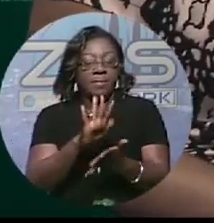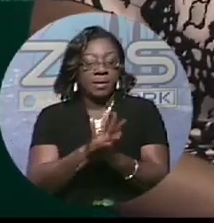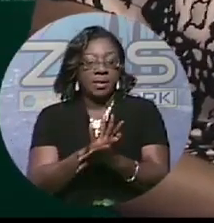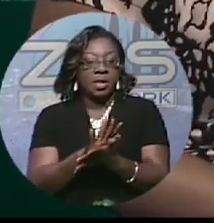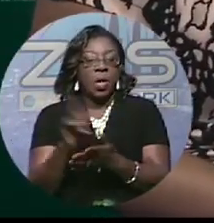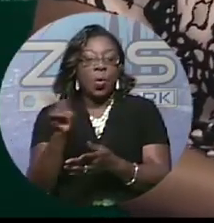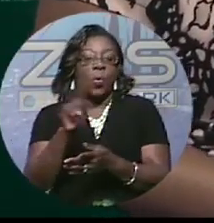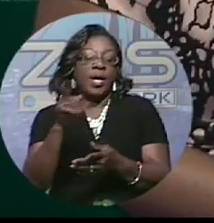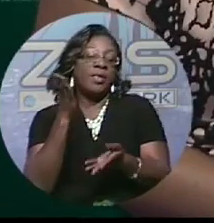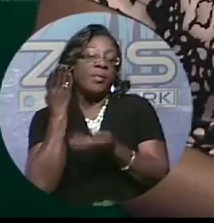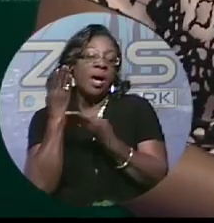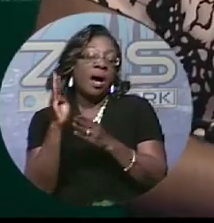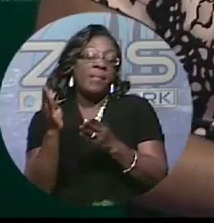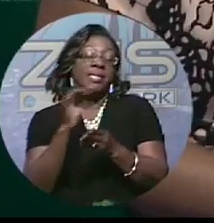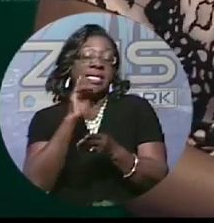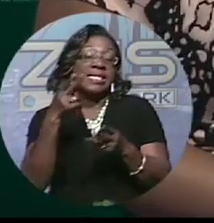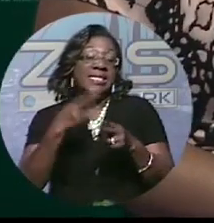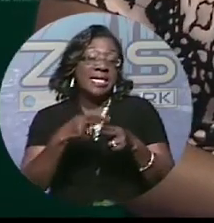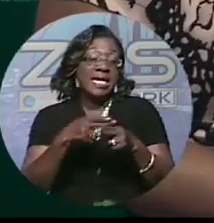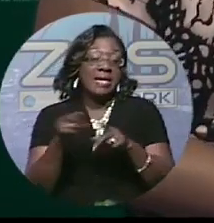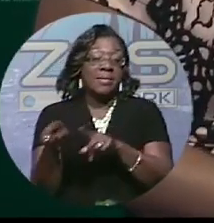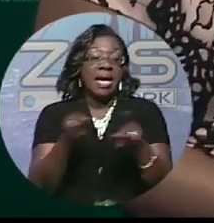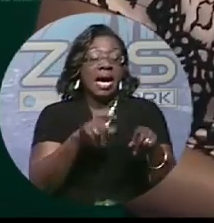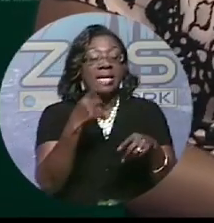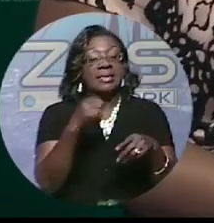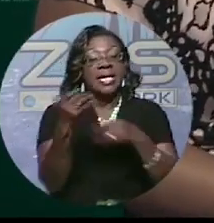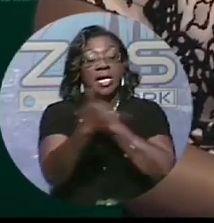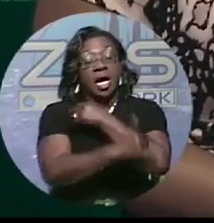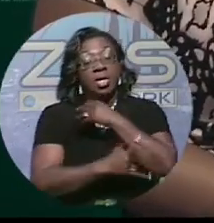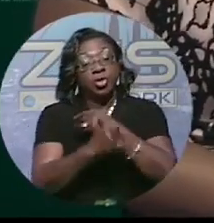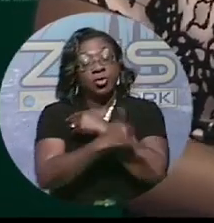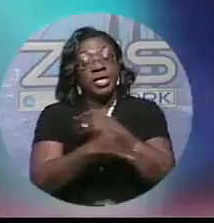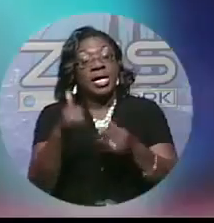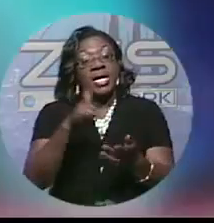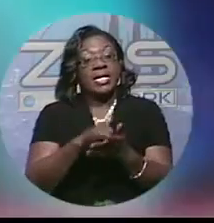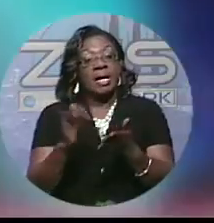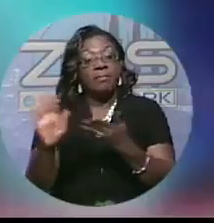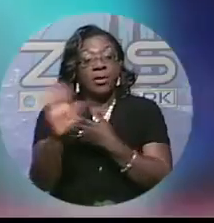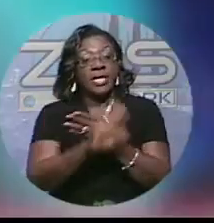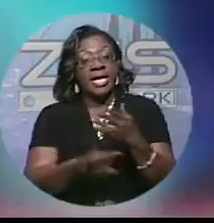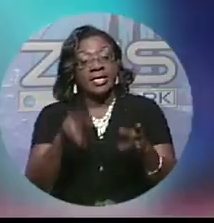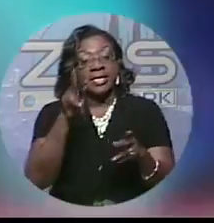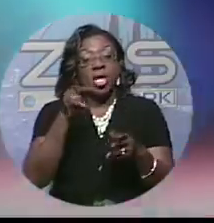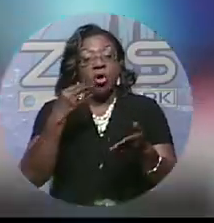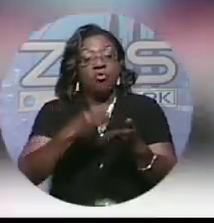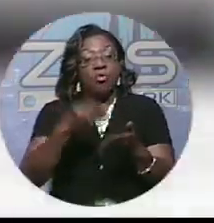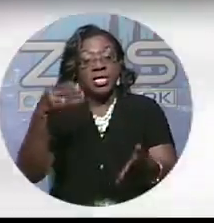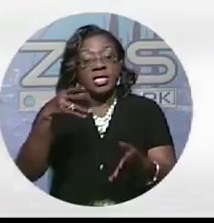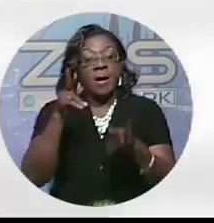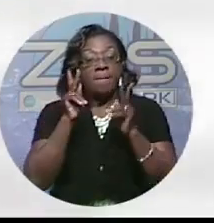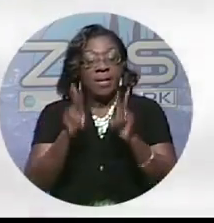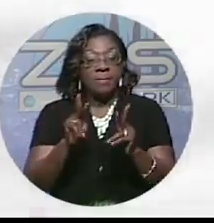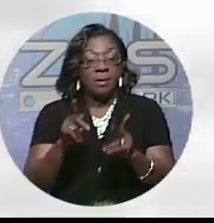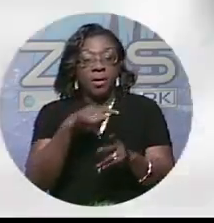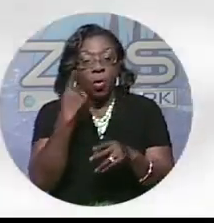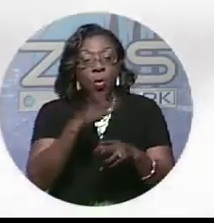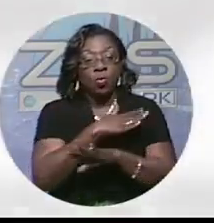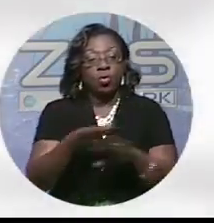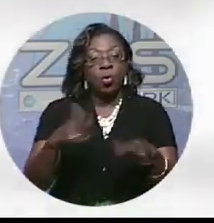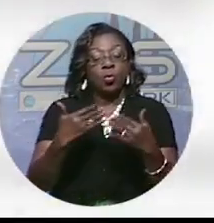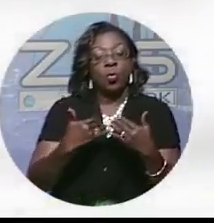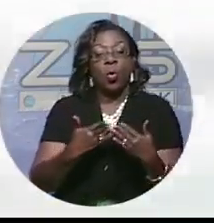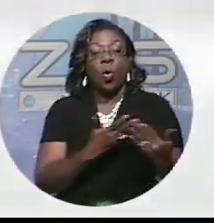reportedly leaked from a Panamanian law firm, Mossack Fonseca. The papers released by International Consortium